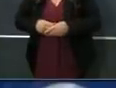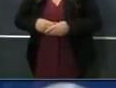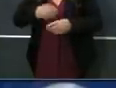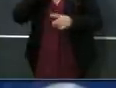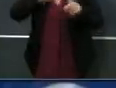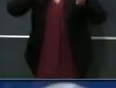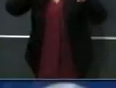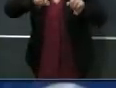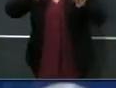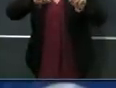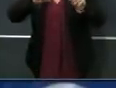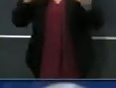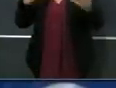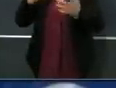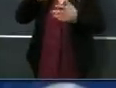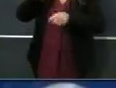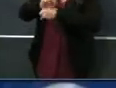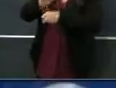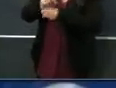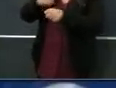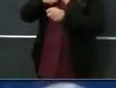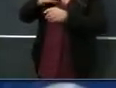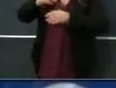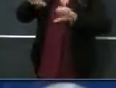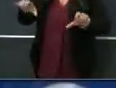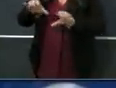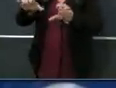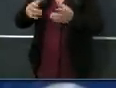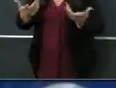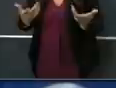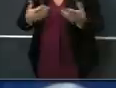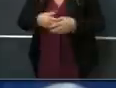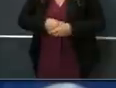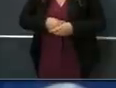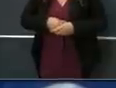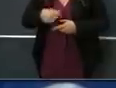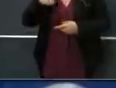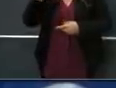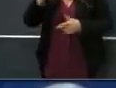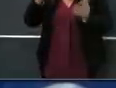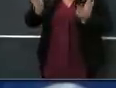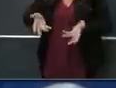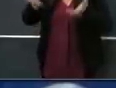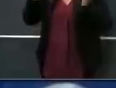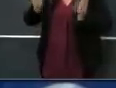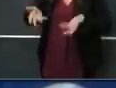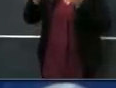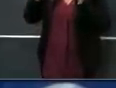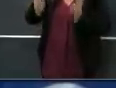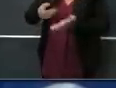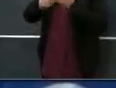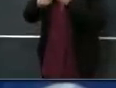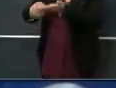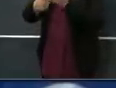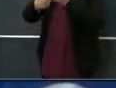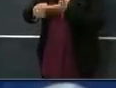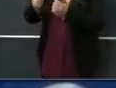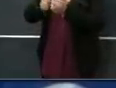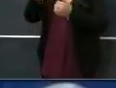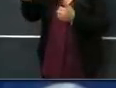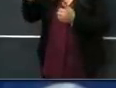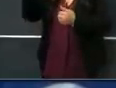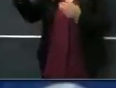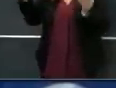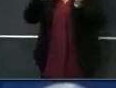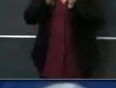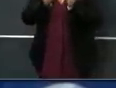testing, the work we're doing. But she and I have had long conversations about this. She better prepared to explain it in language